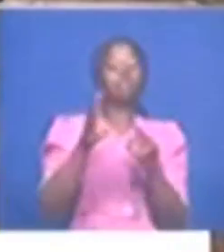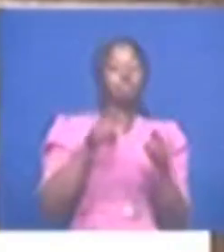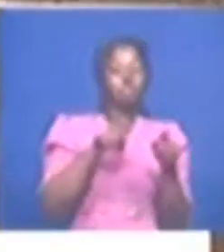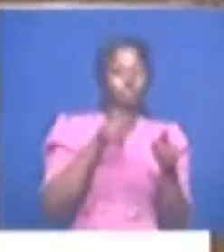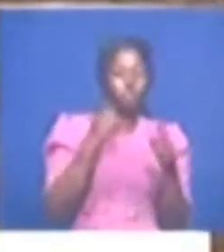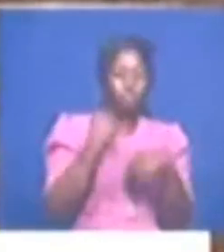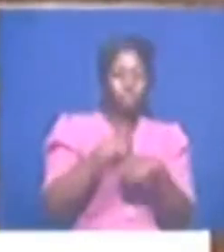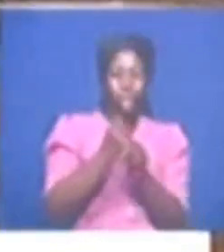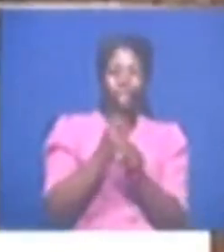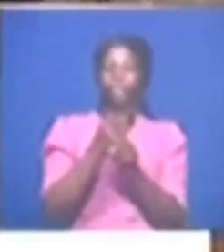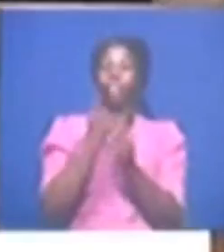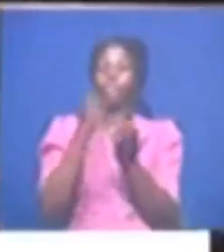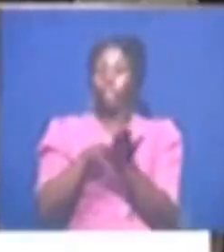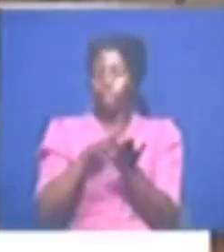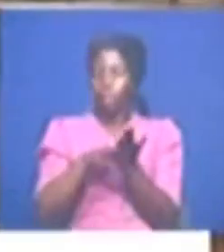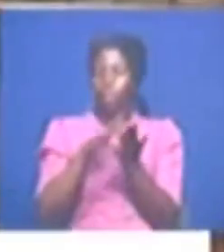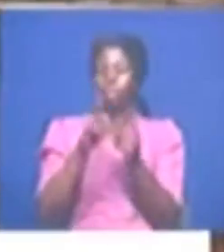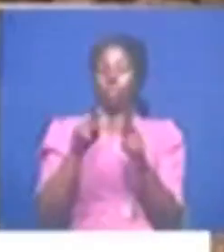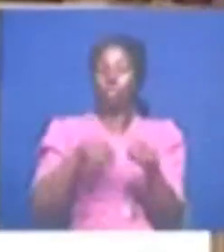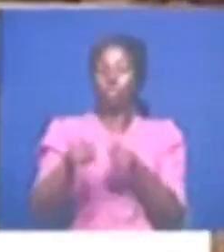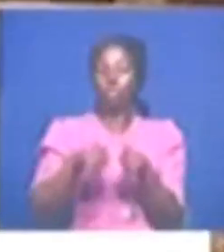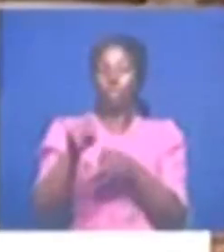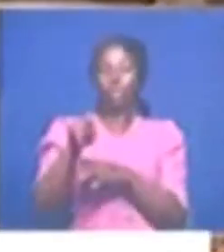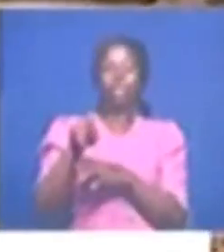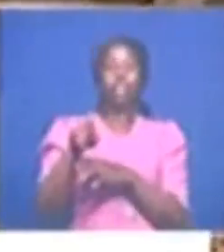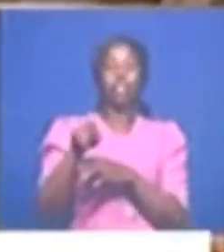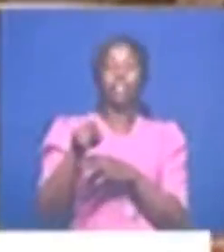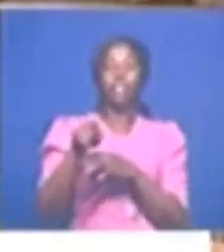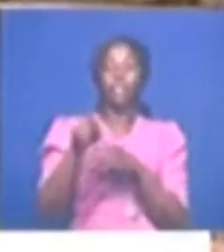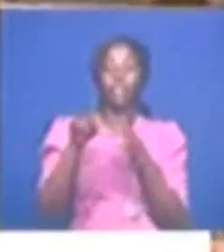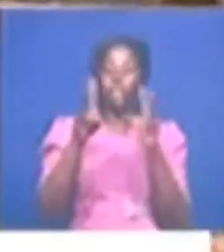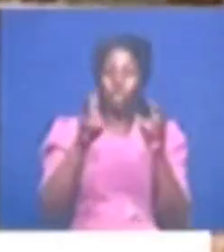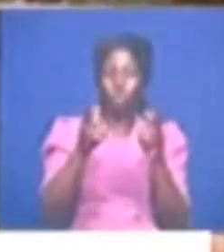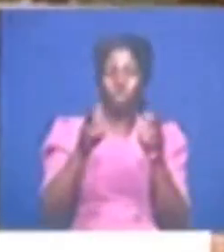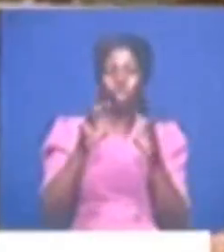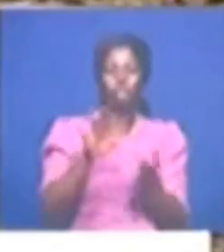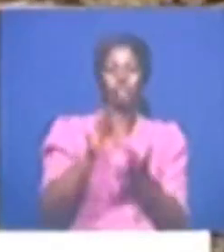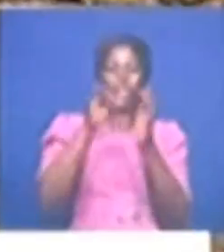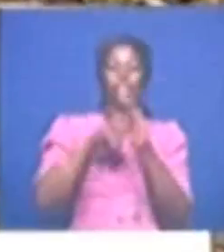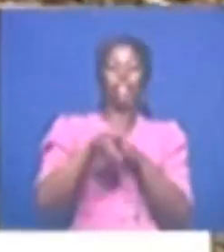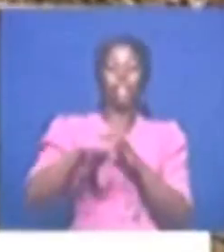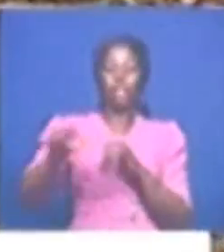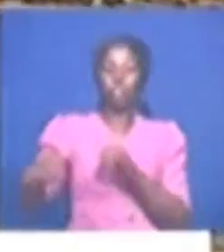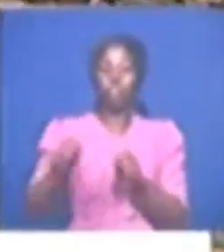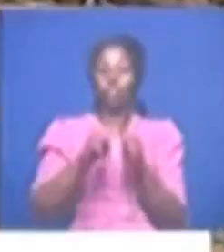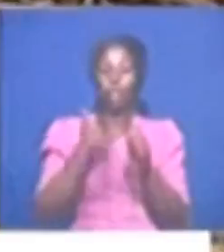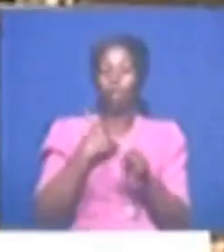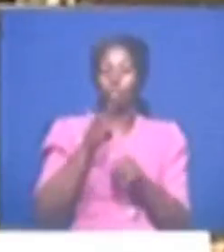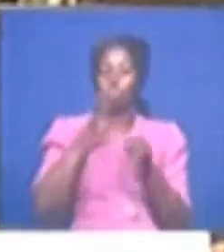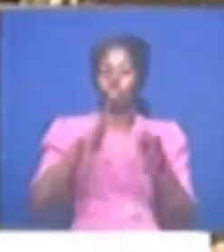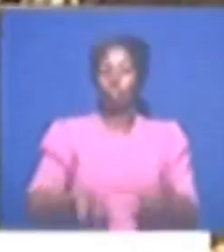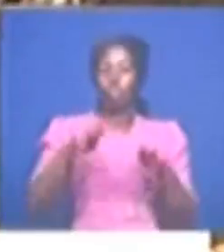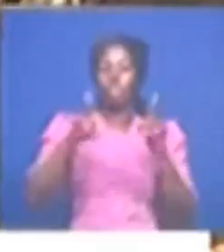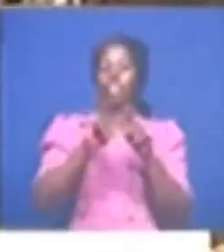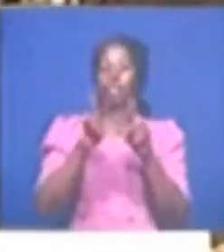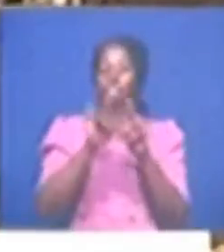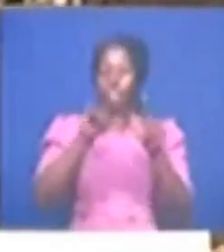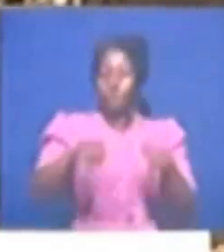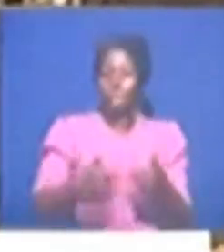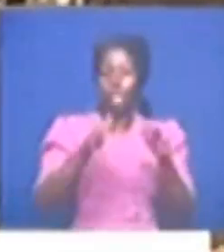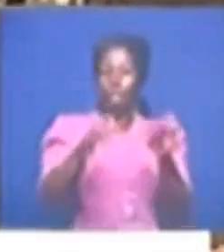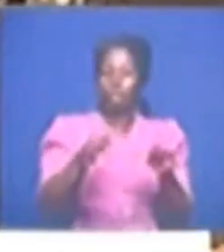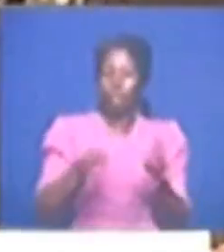disasters, especially for counties prone to floods and landslides. The senators who are demanding accountability from the dam owners also accused the Kenya